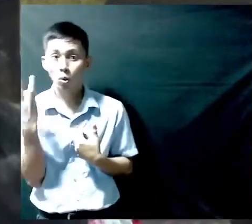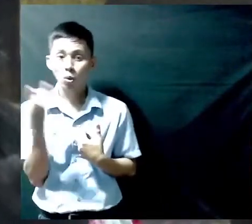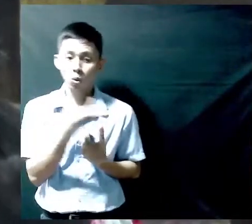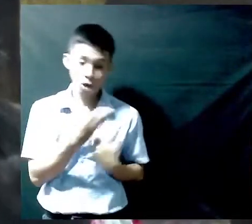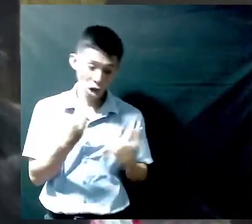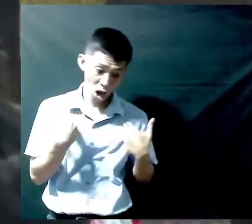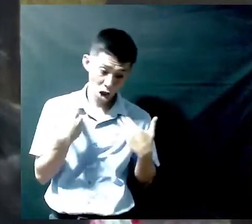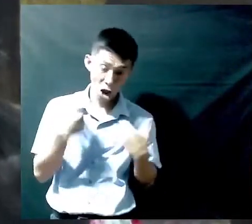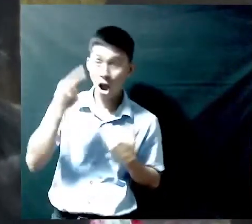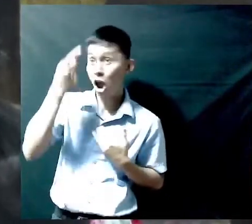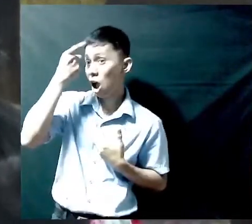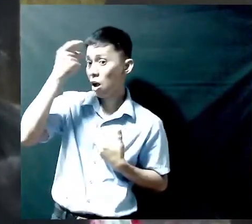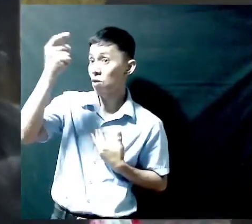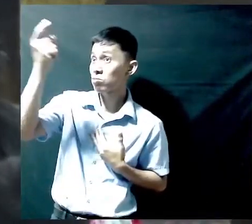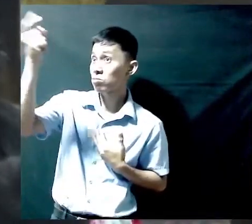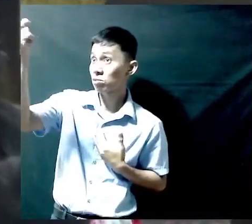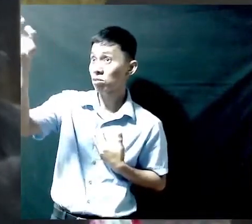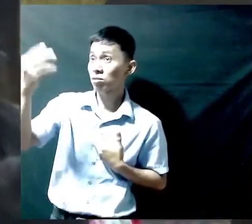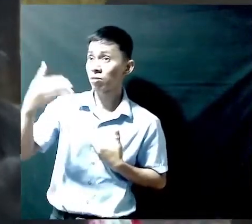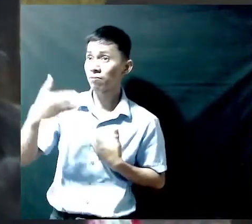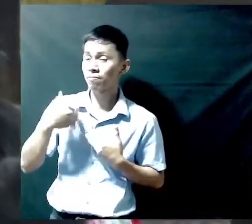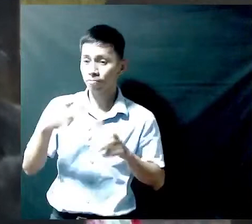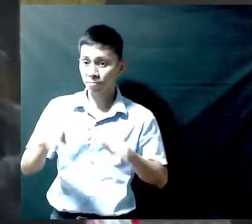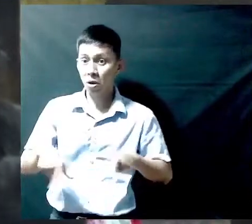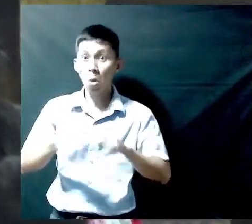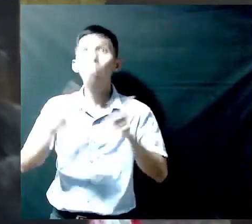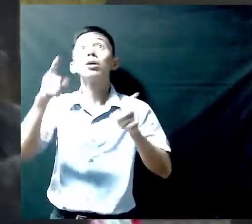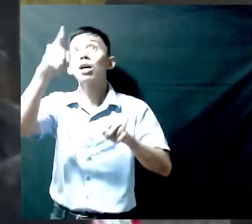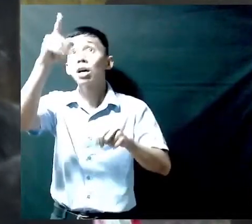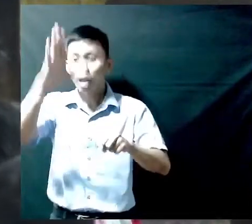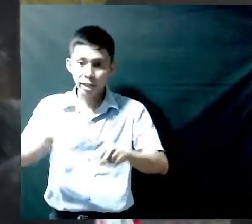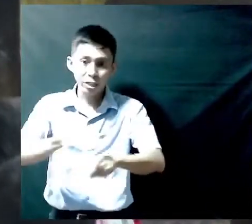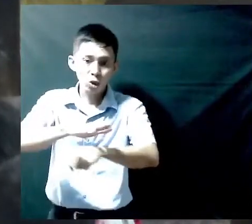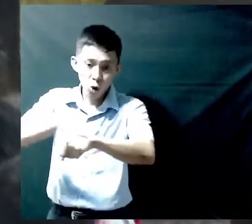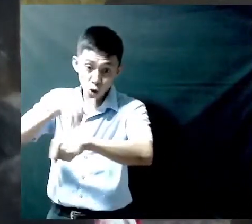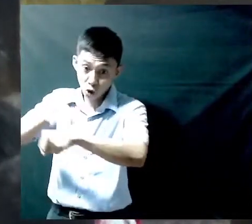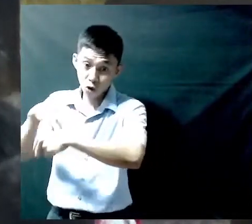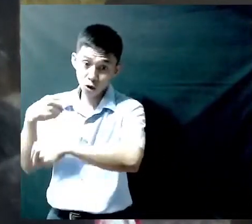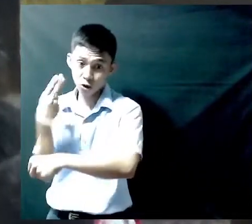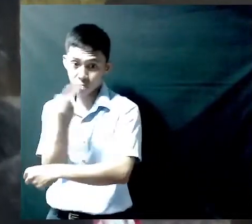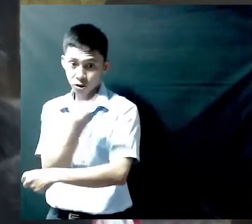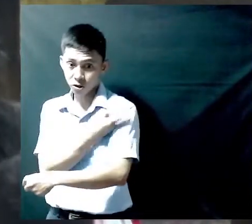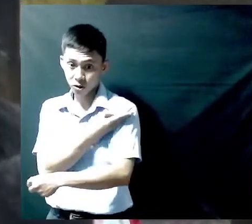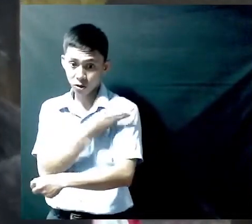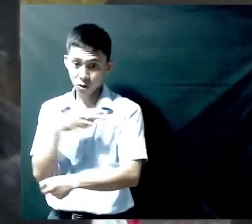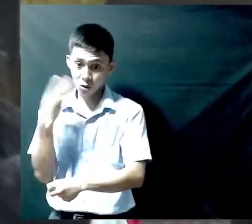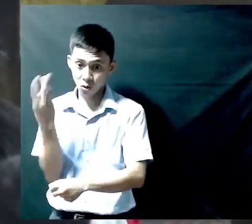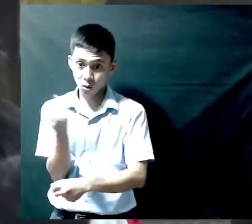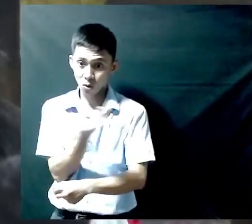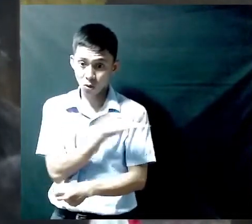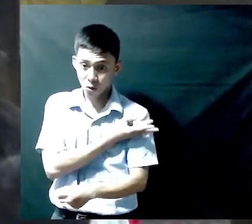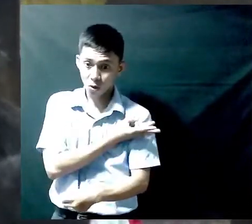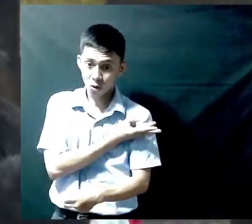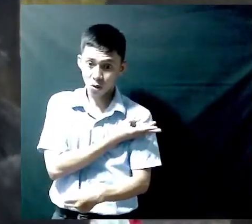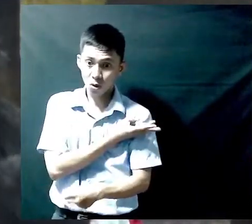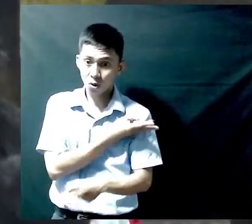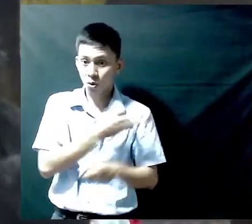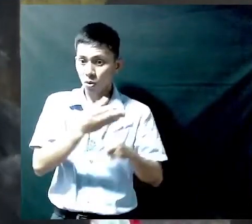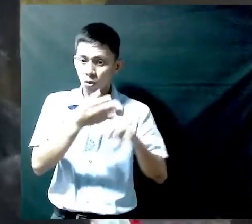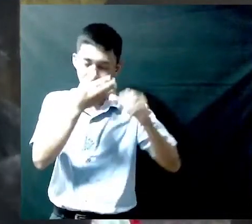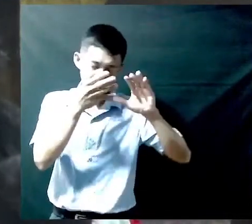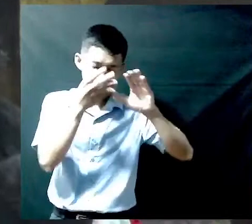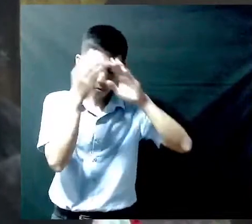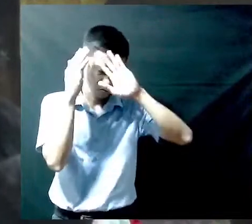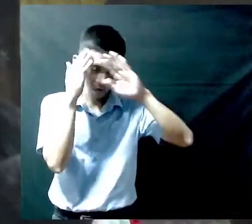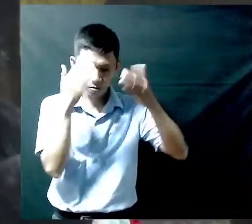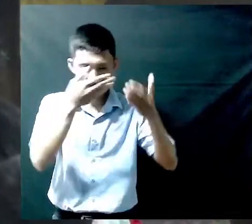own personal ambition in life. But when the Lord called us, we need to give up of our ambition. Sabi ni Lord,